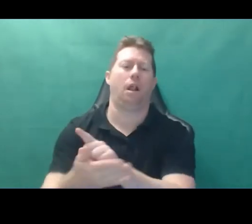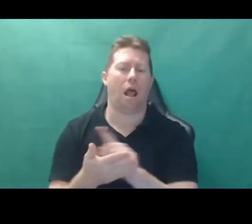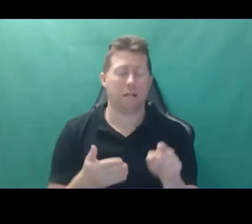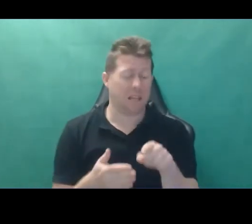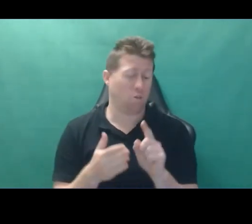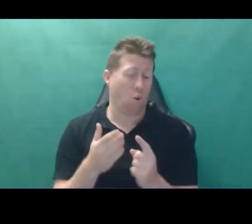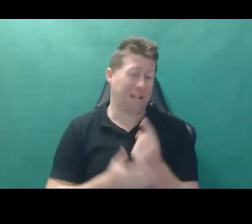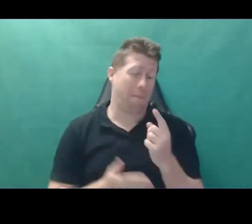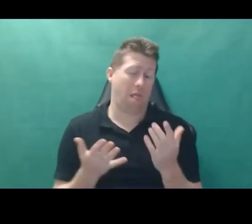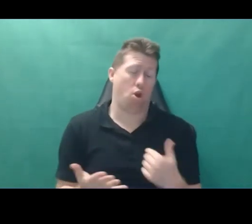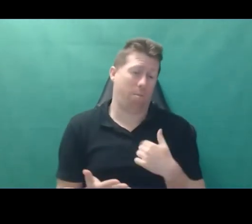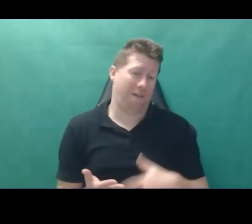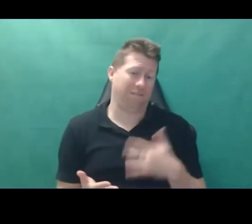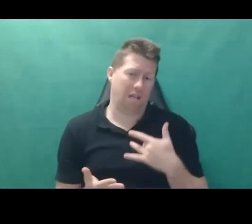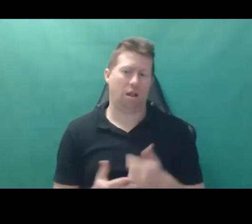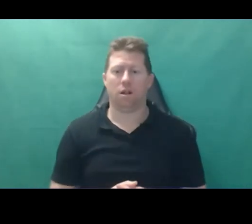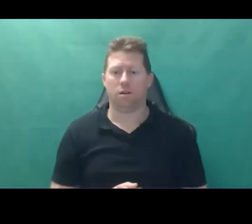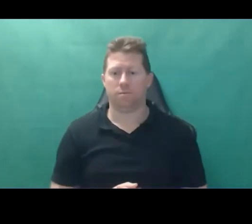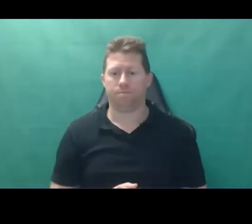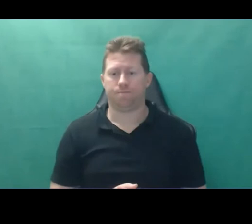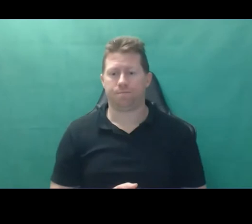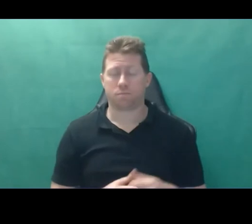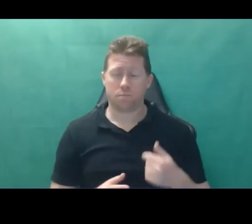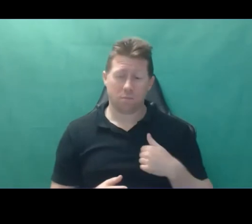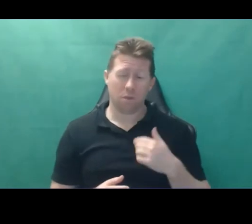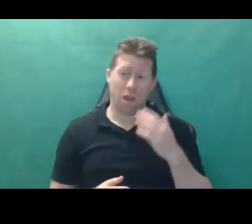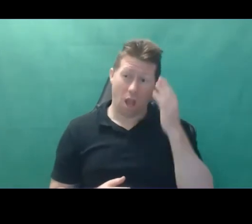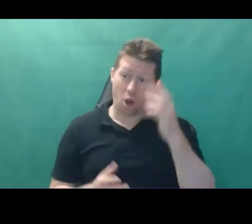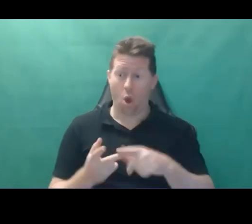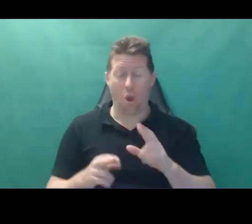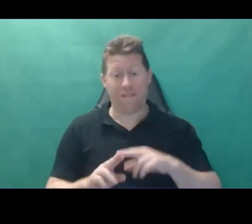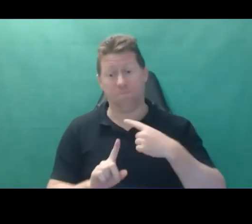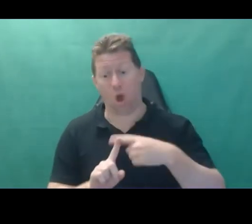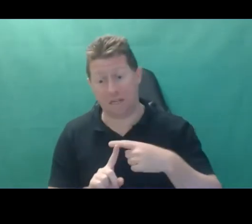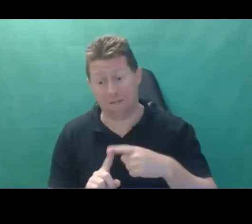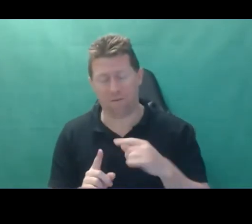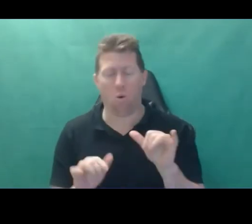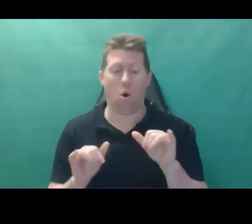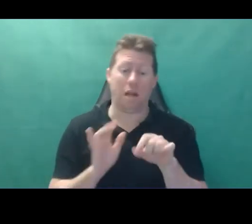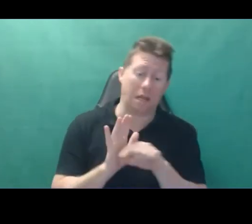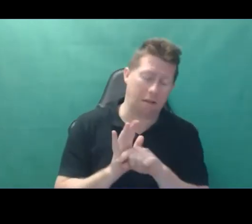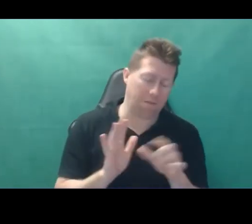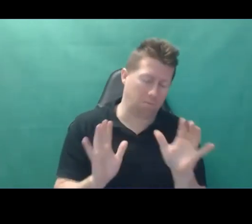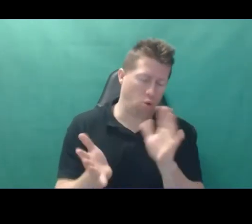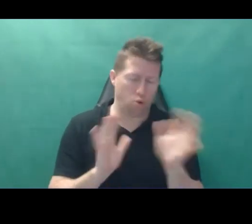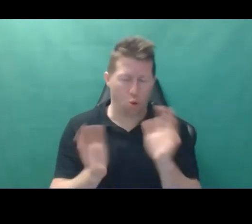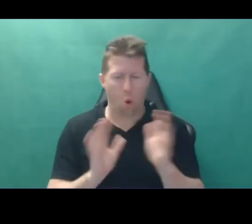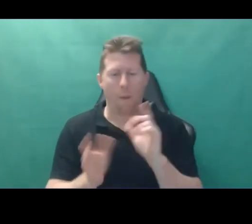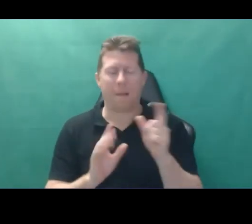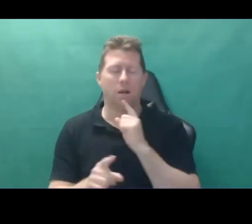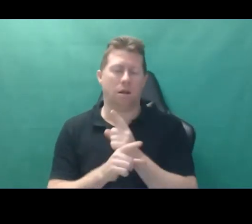at the moment. I'm not sure that I like where it's going, but again, more about that later. So I just want to